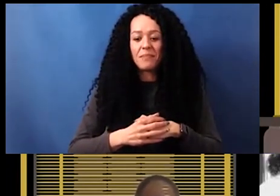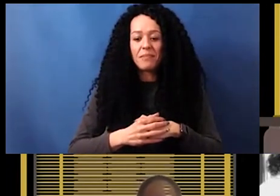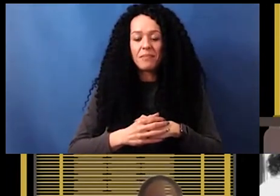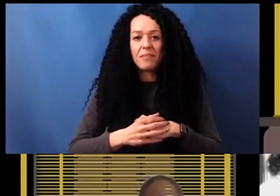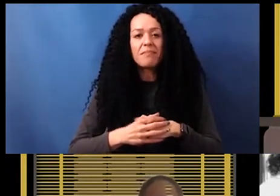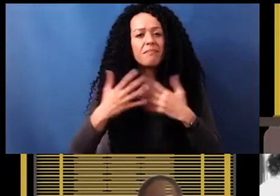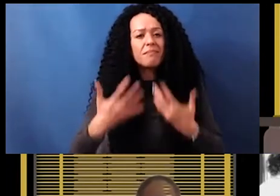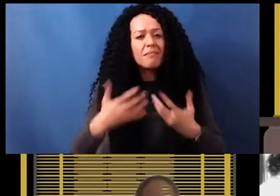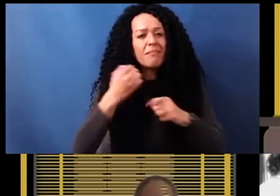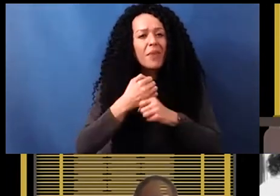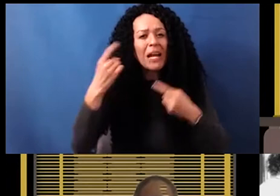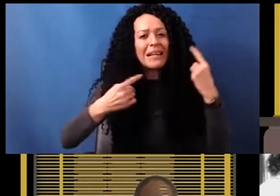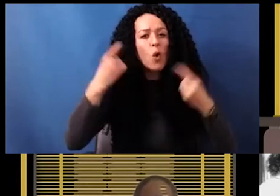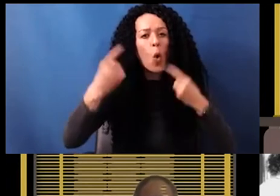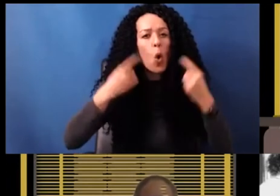I was